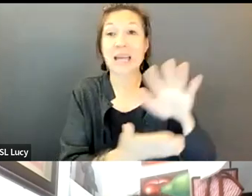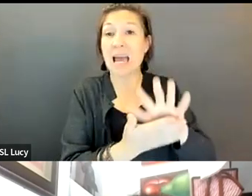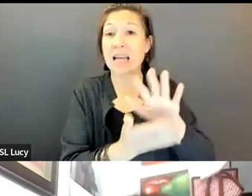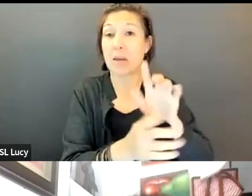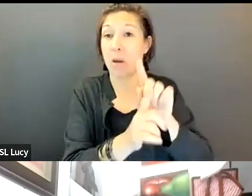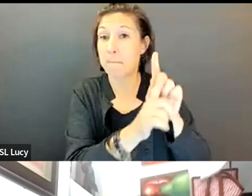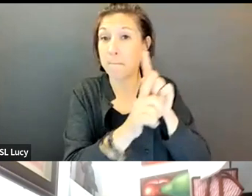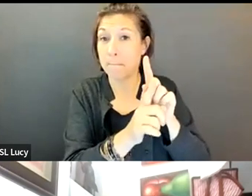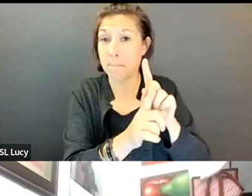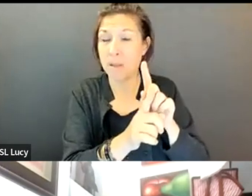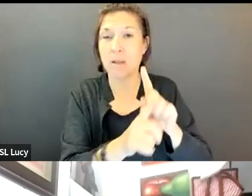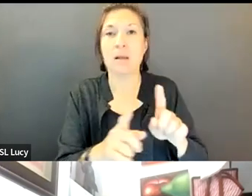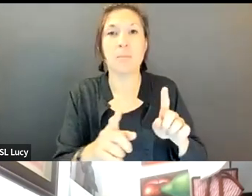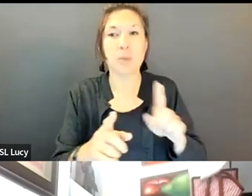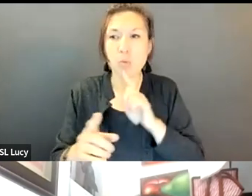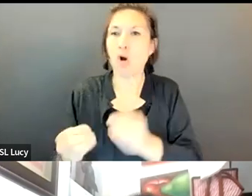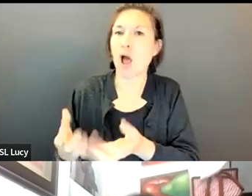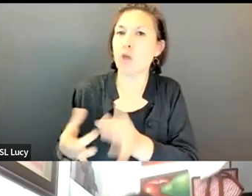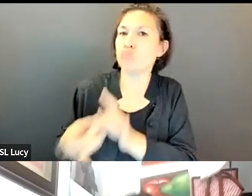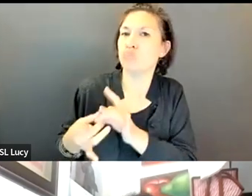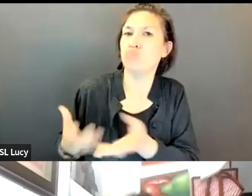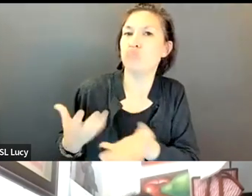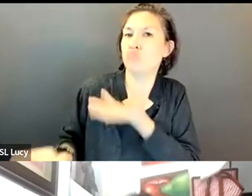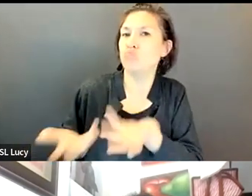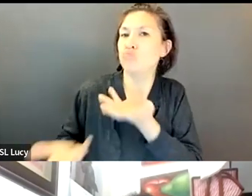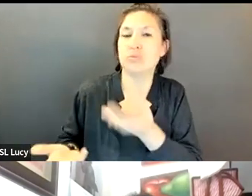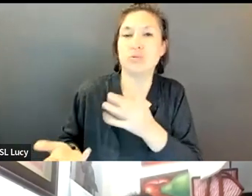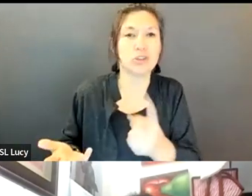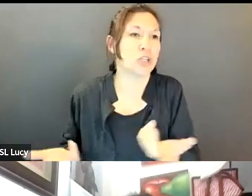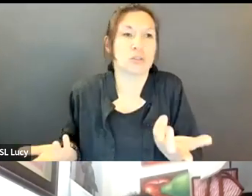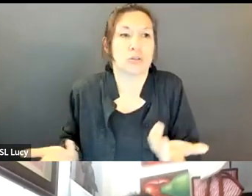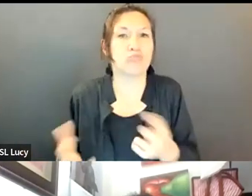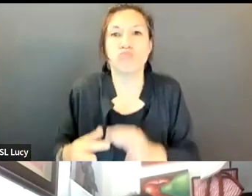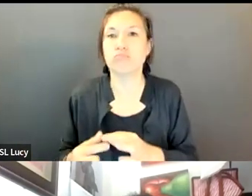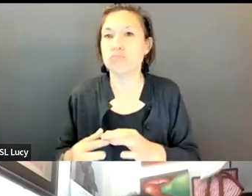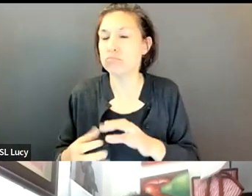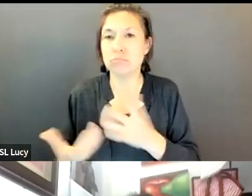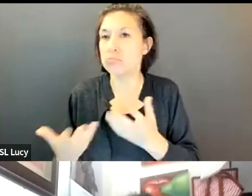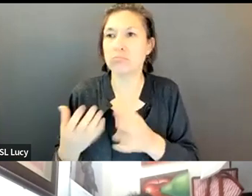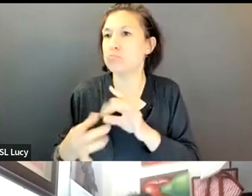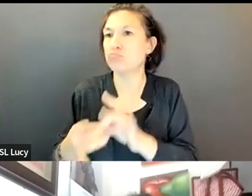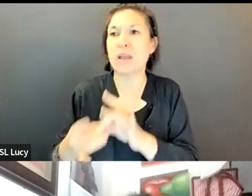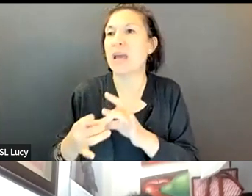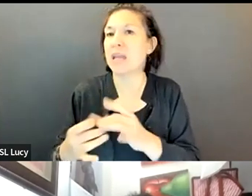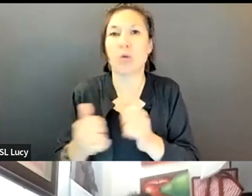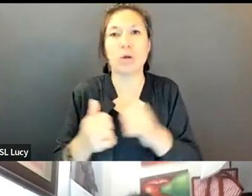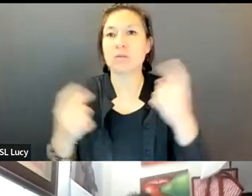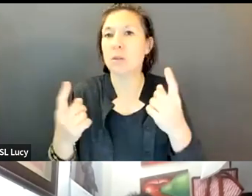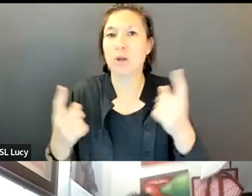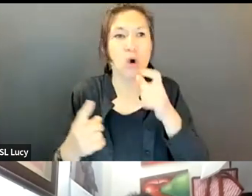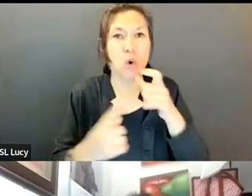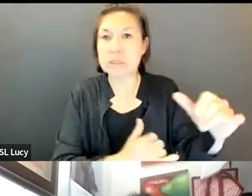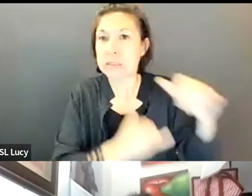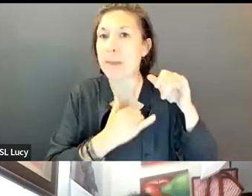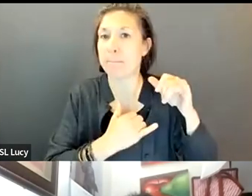into relational mentorship so students have the opportunity to engage with and create